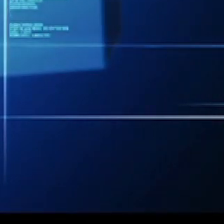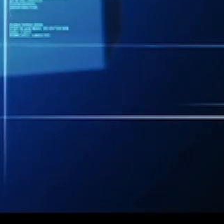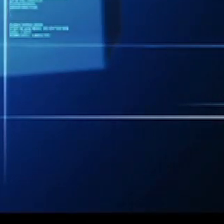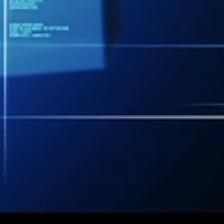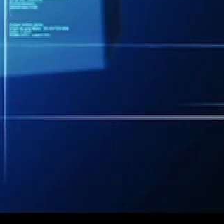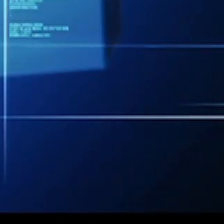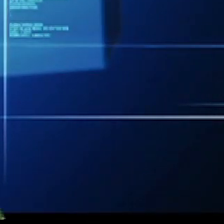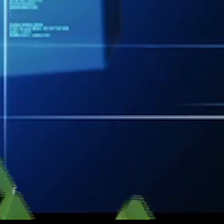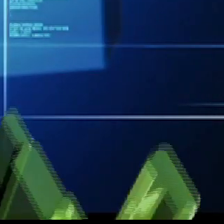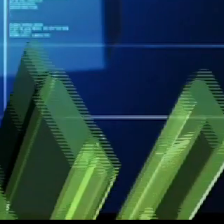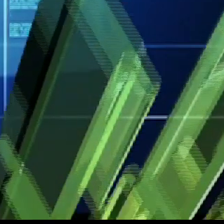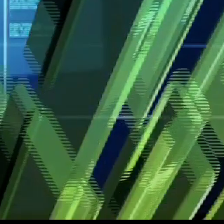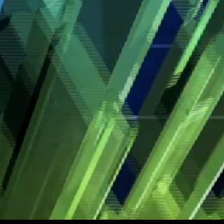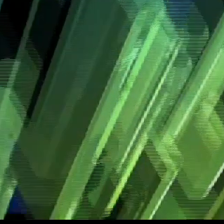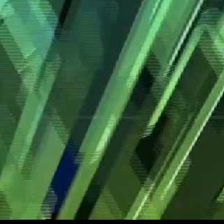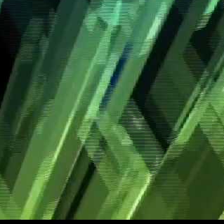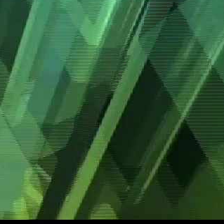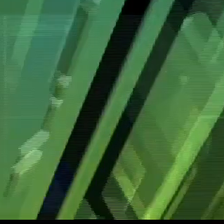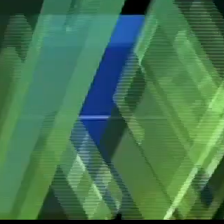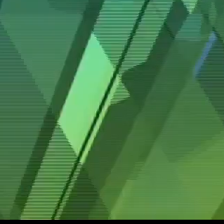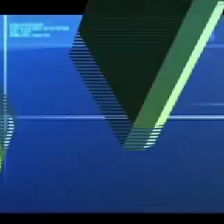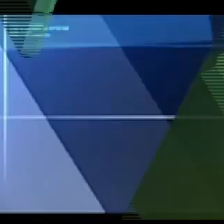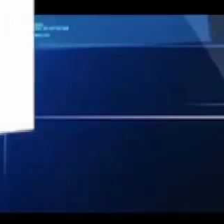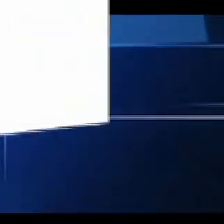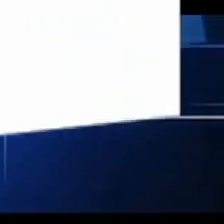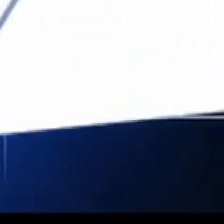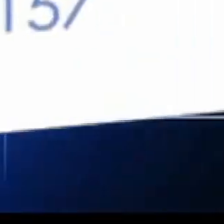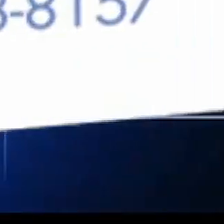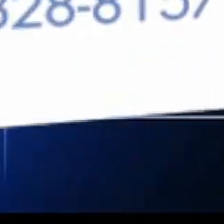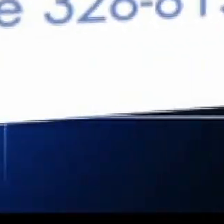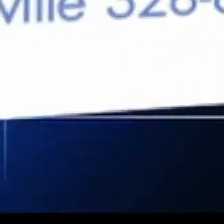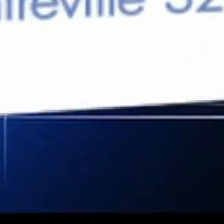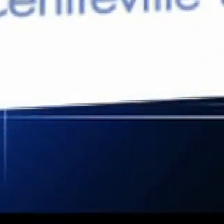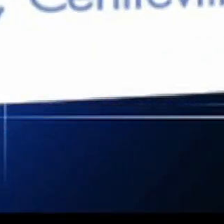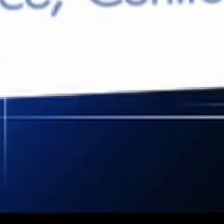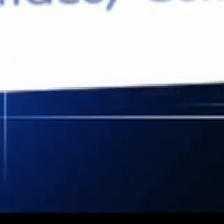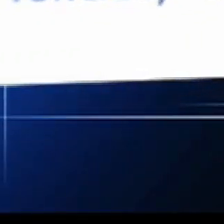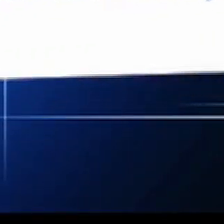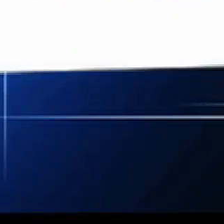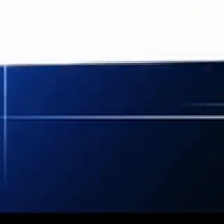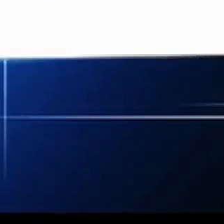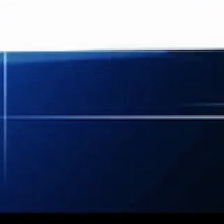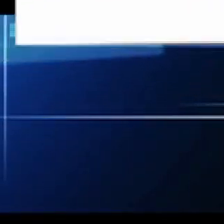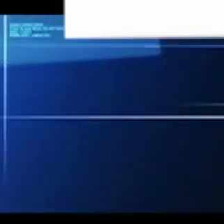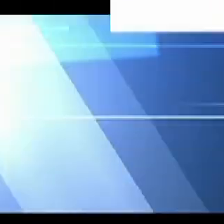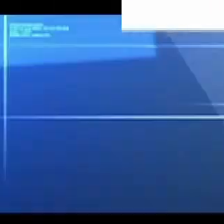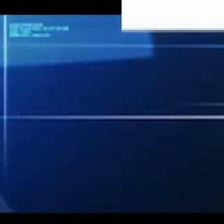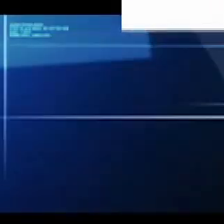This is ZNS Total Sports, brought to you by 4th Terrace Diagnostic Center.